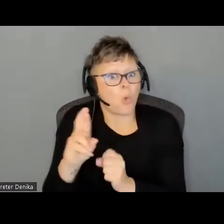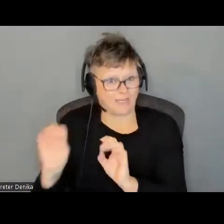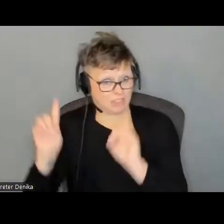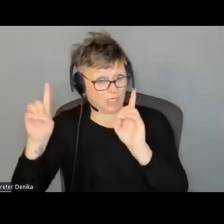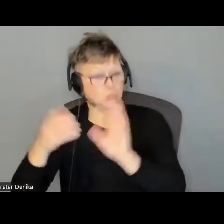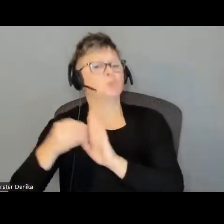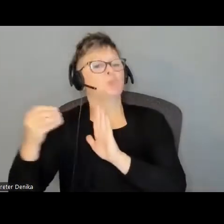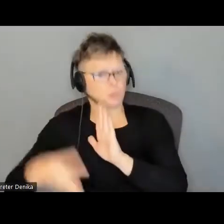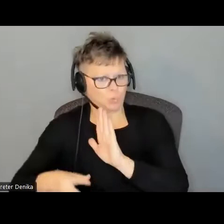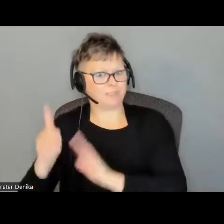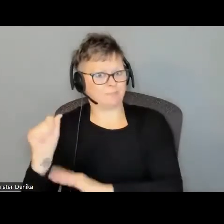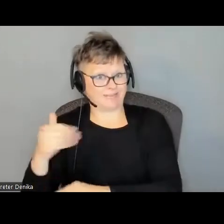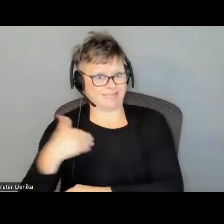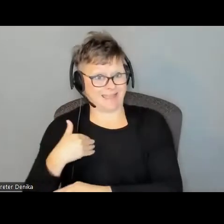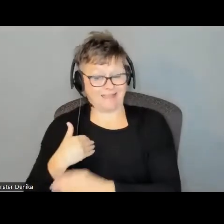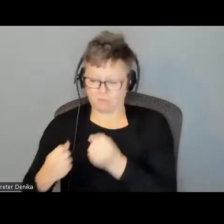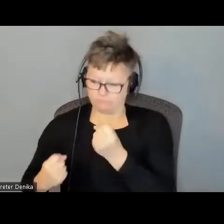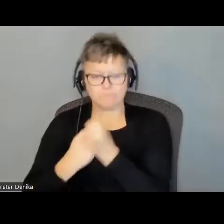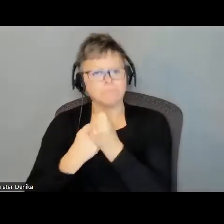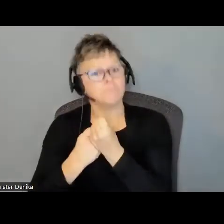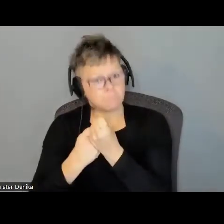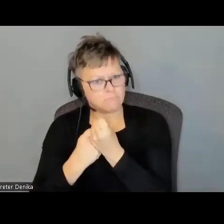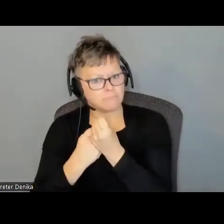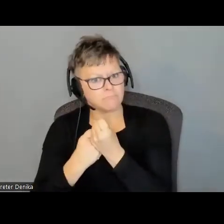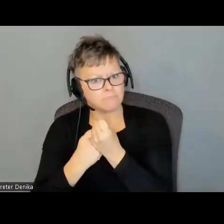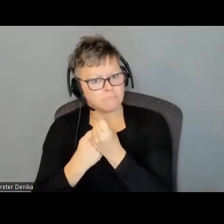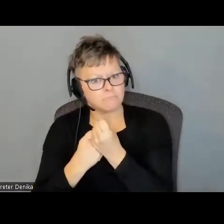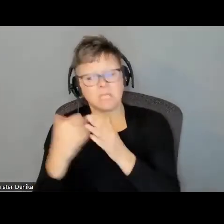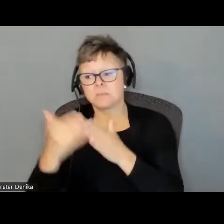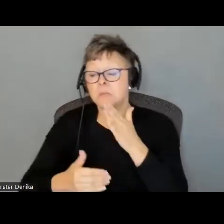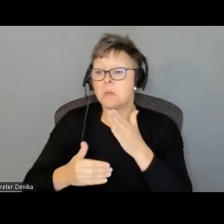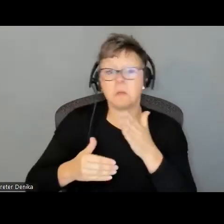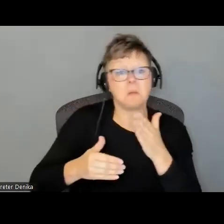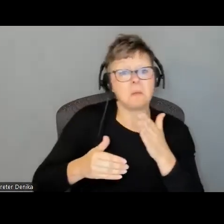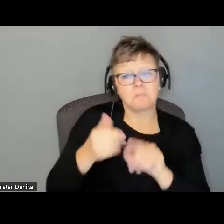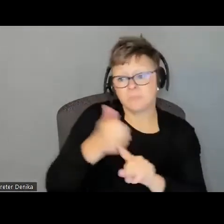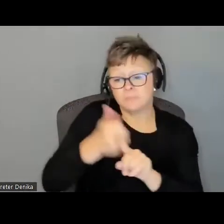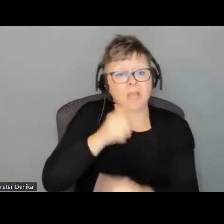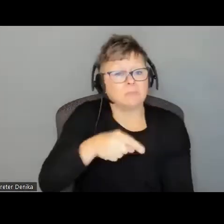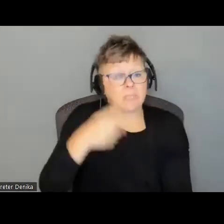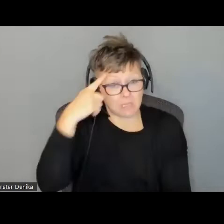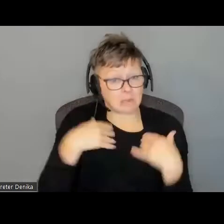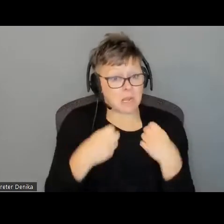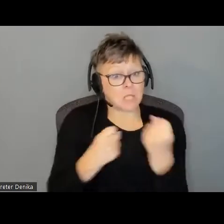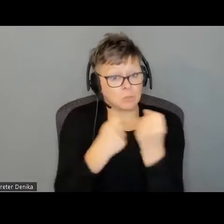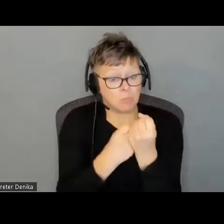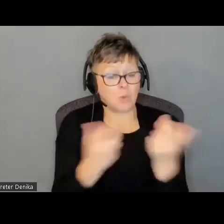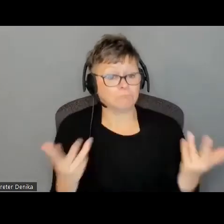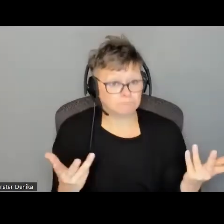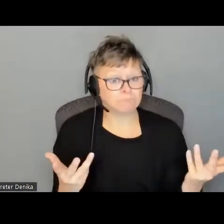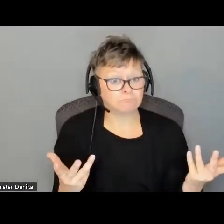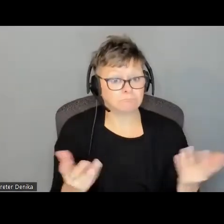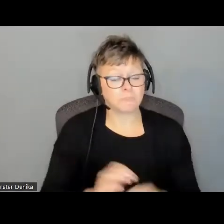including increasingly some of those with mental health support needs. And that pervasiveness